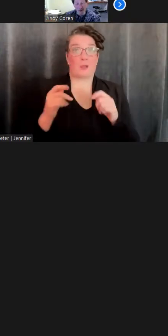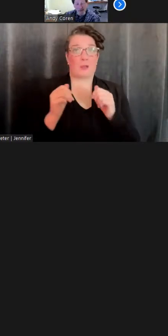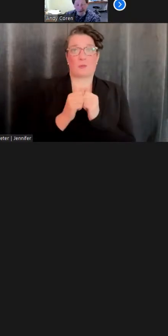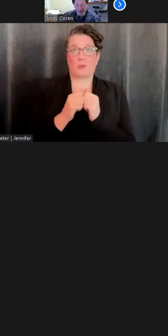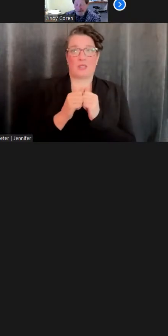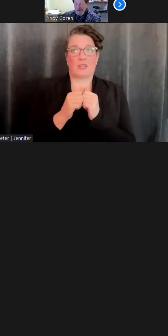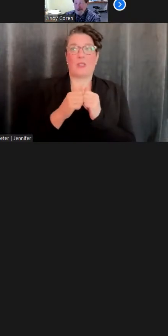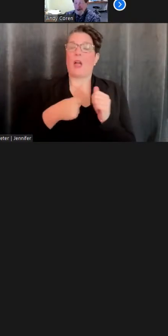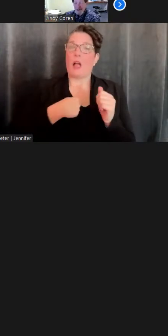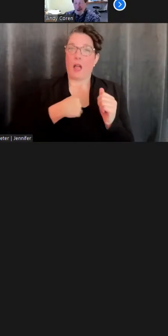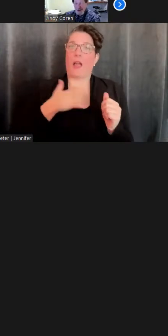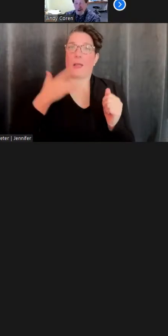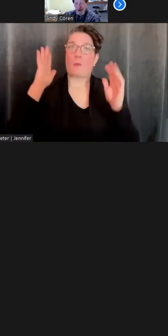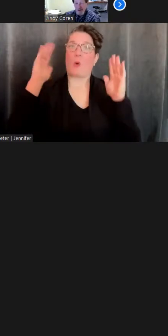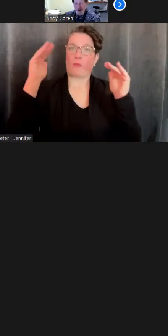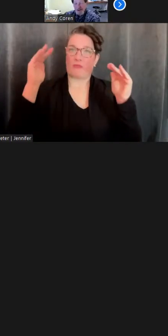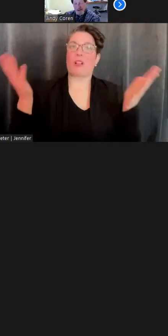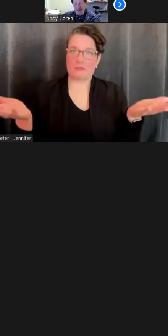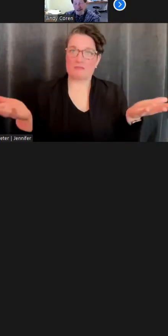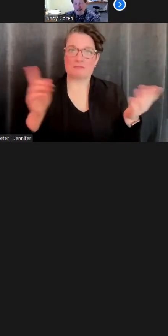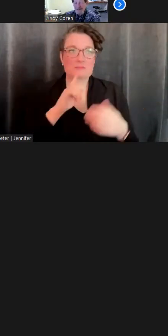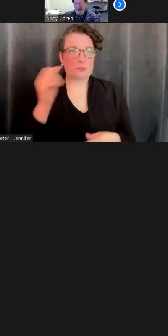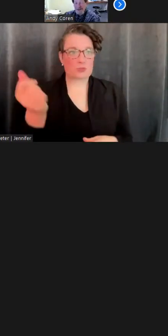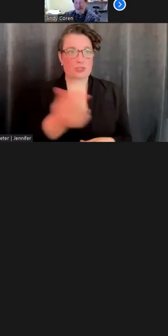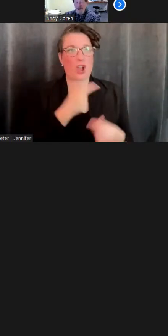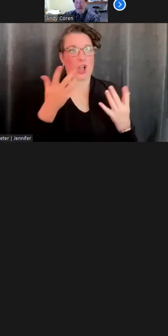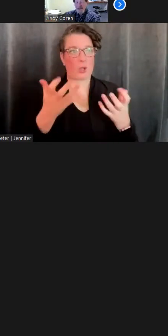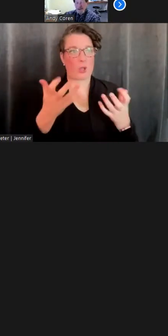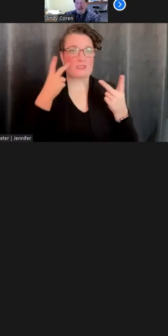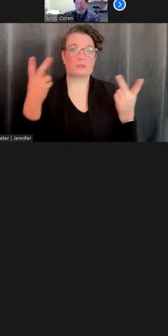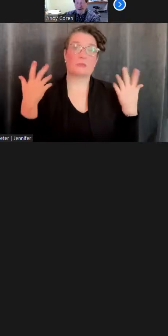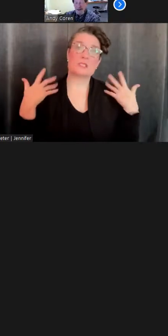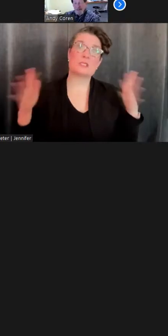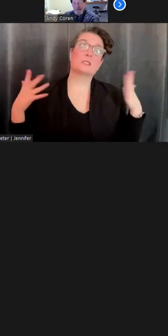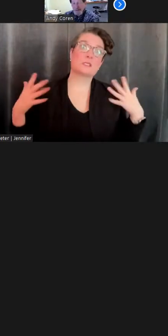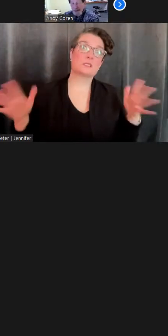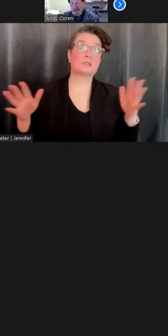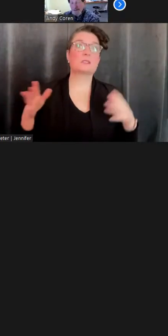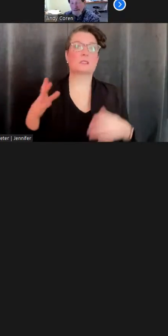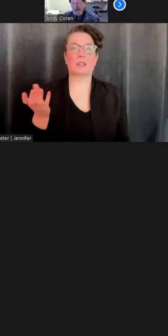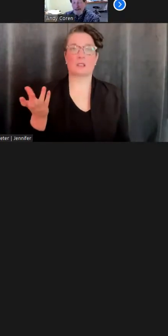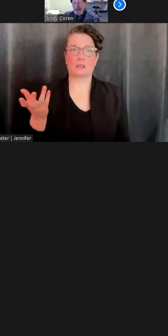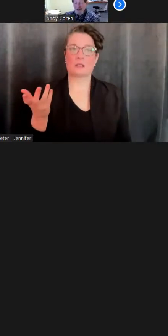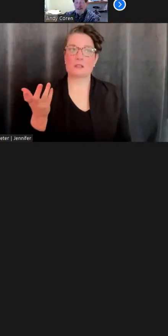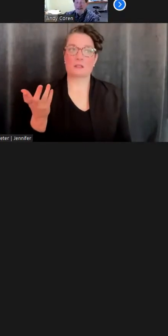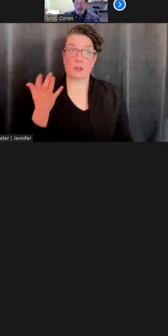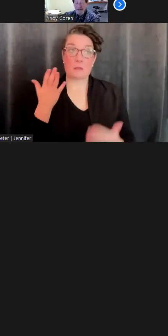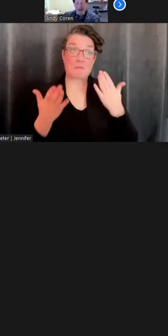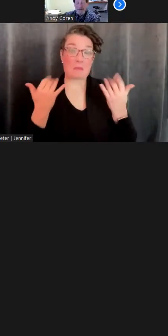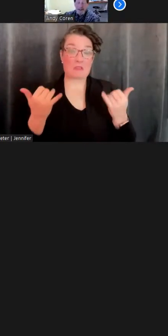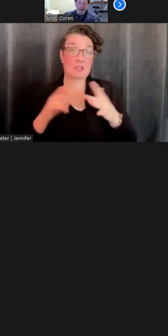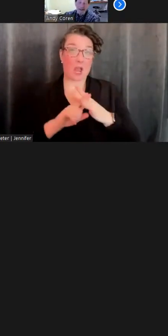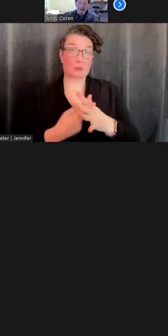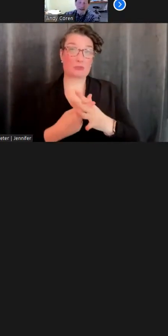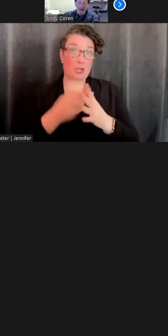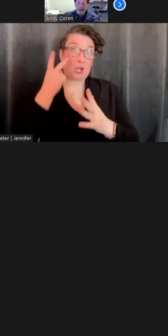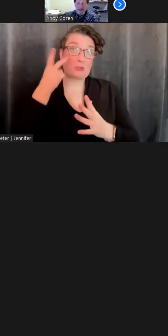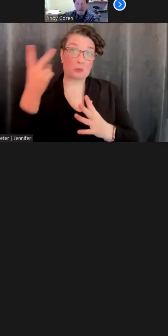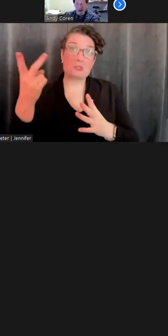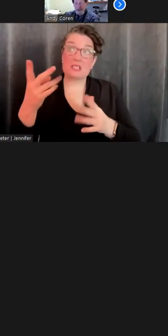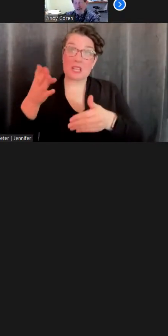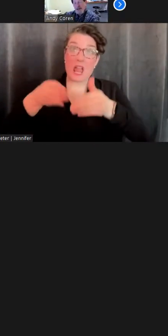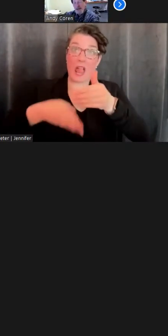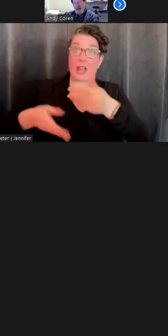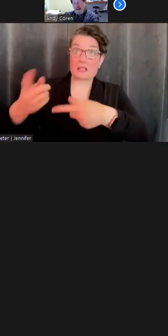am hopeful. I'm sure we all want to see the end of this, and we're seeing maybe some light at the end of the tunnel coming